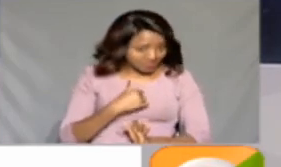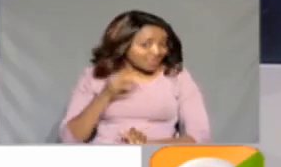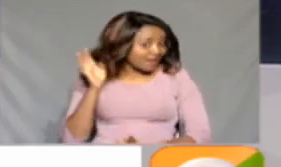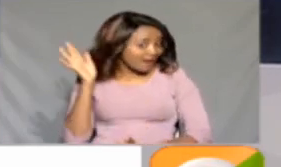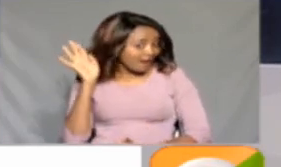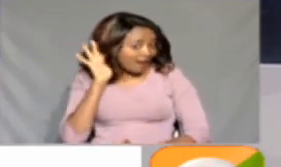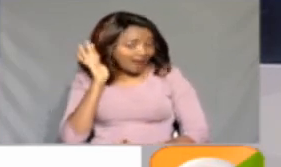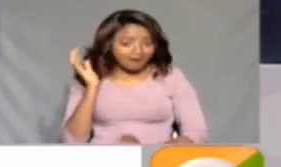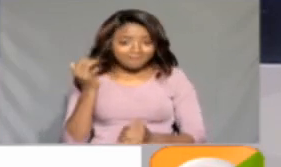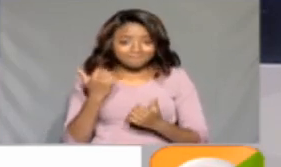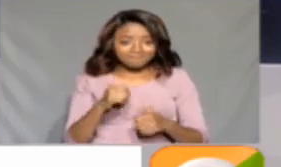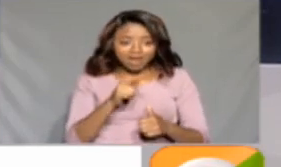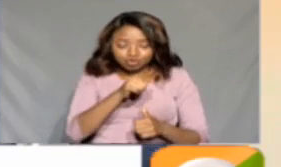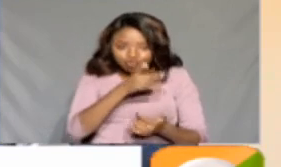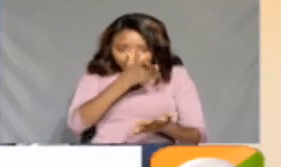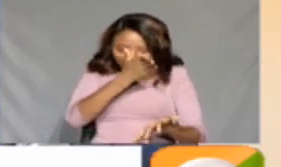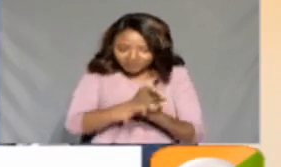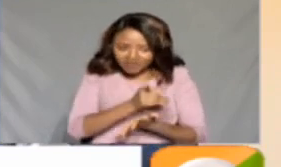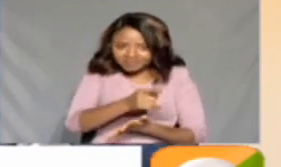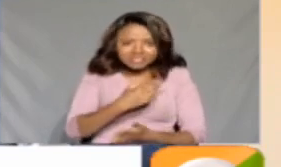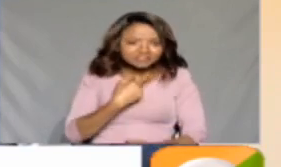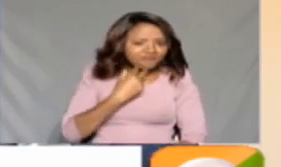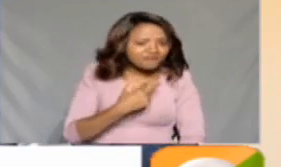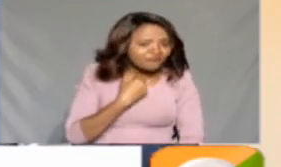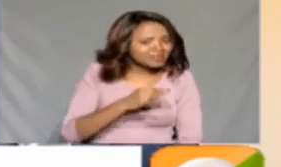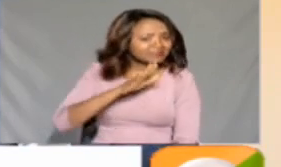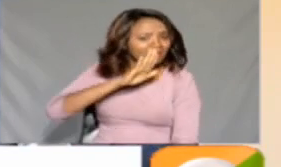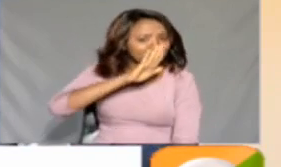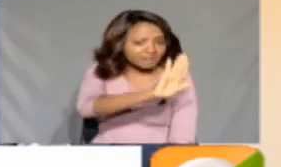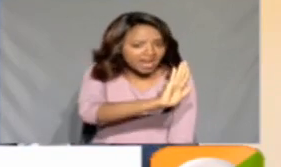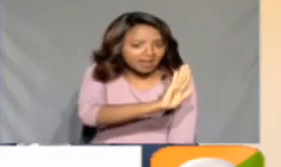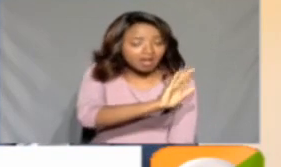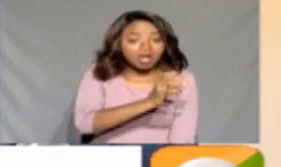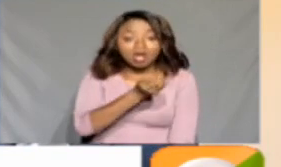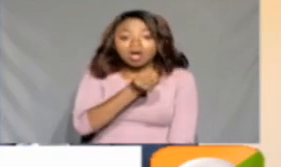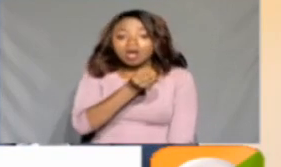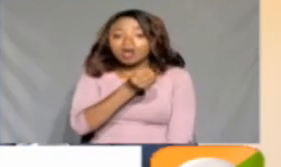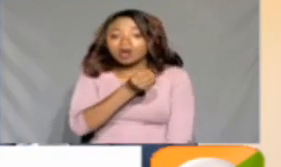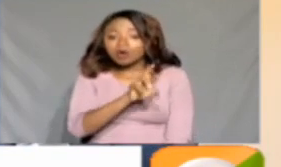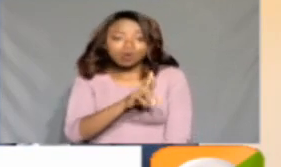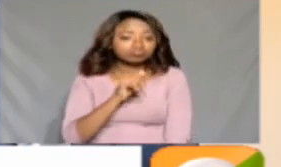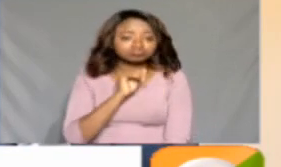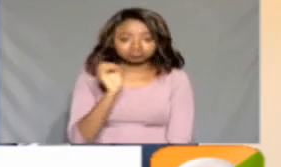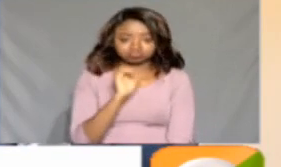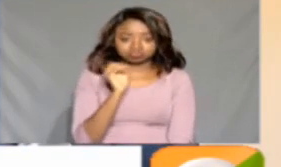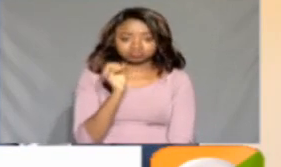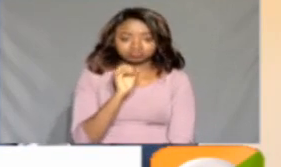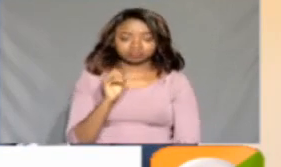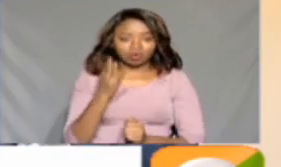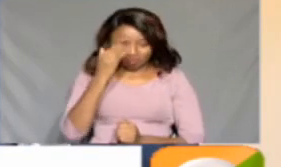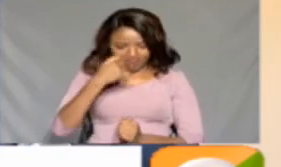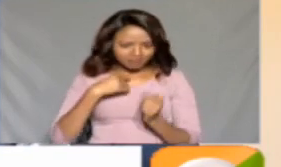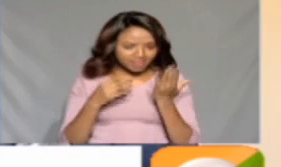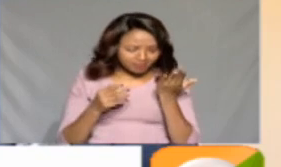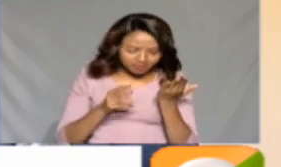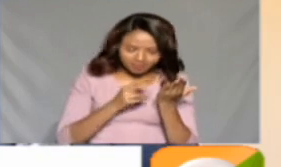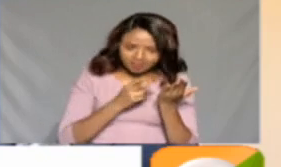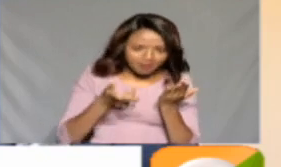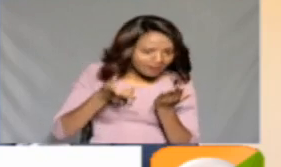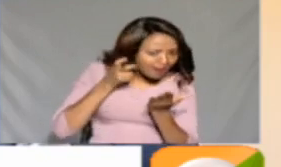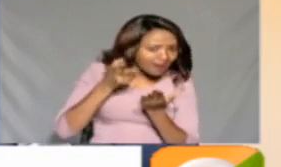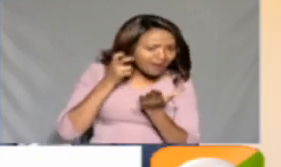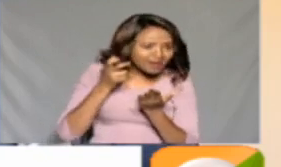you confirm or deny first that it was you, actually. The person I heard sounds like you completely, including the